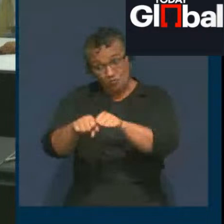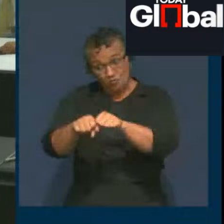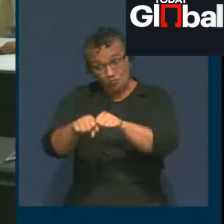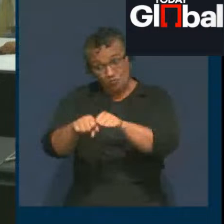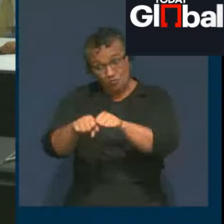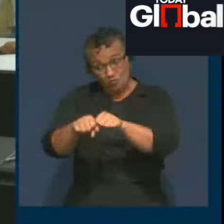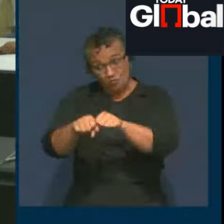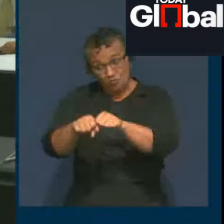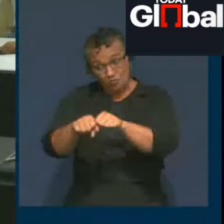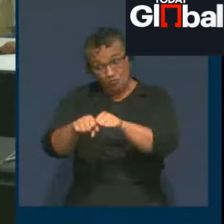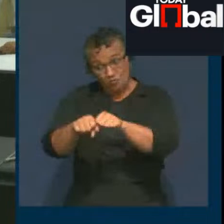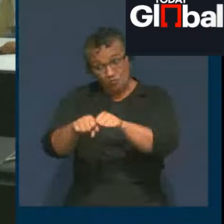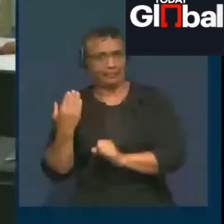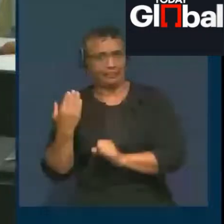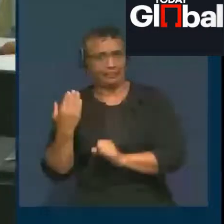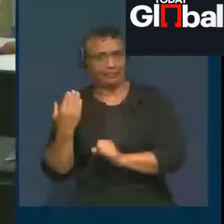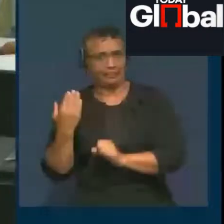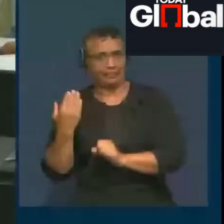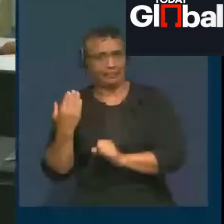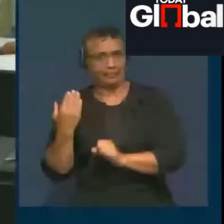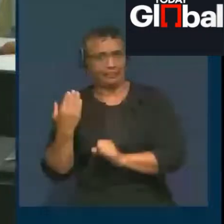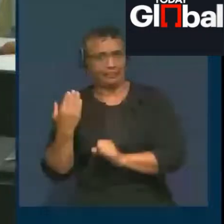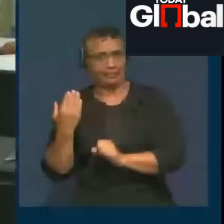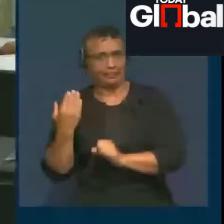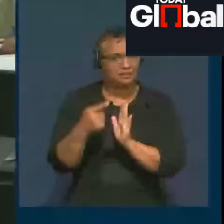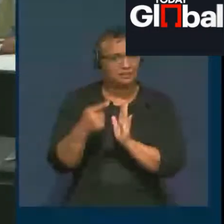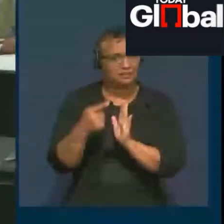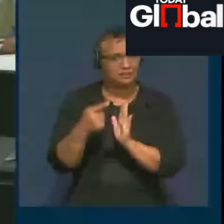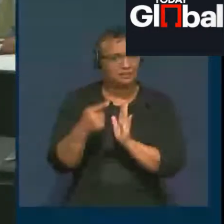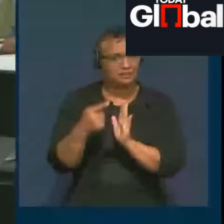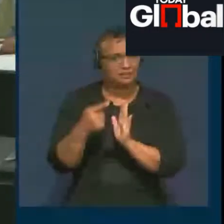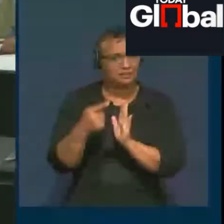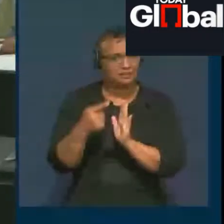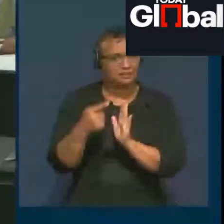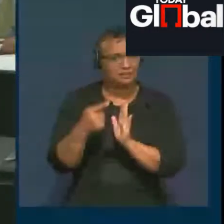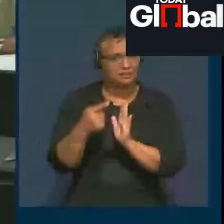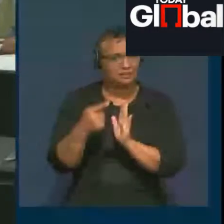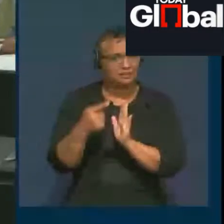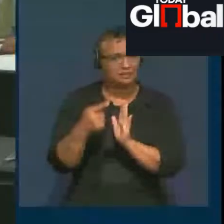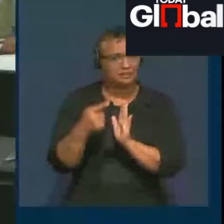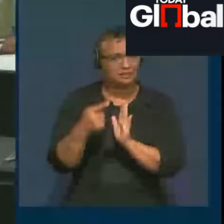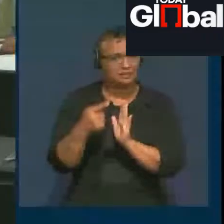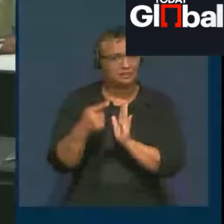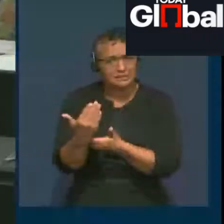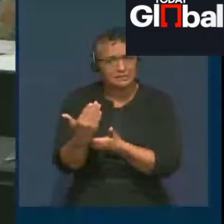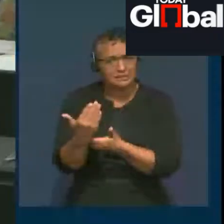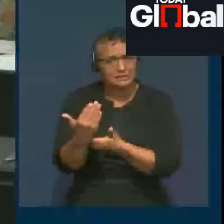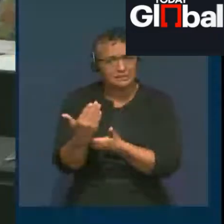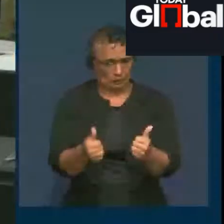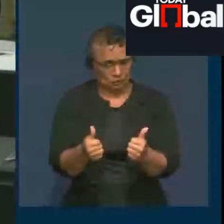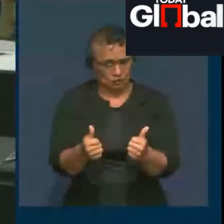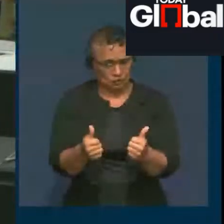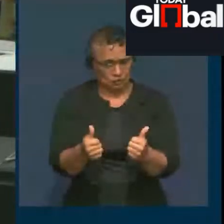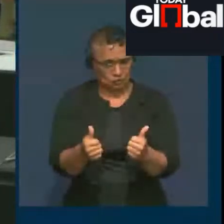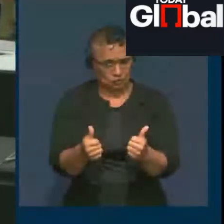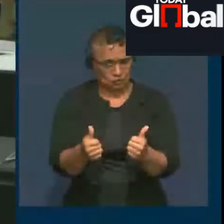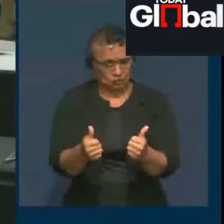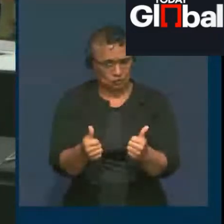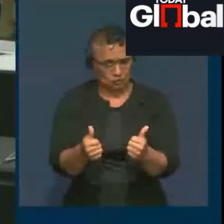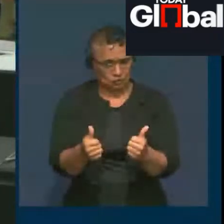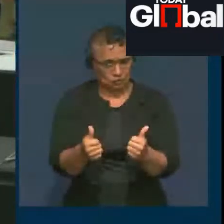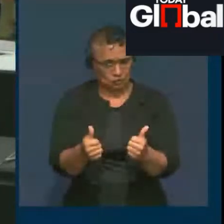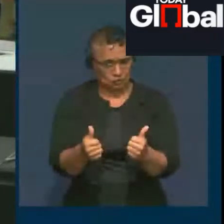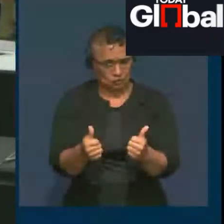death penalty imposed upon them and in how many cases has this been applied. So I would like to receive the answers and then I'll move on to ask my